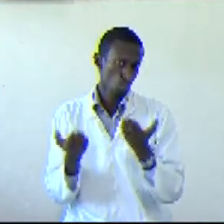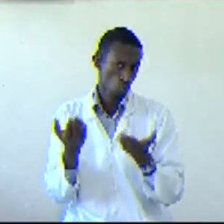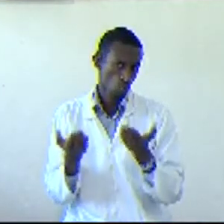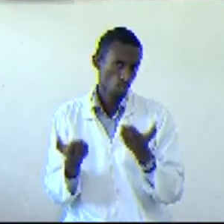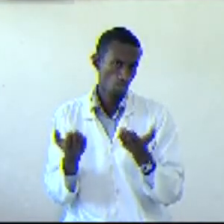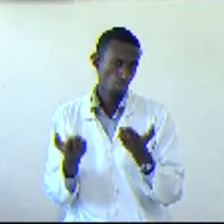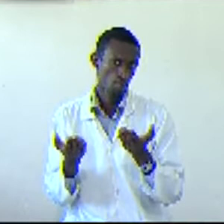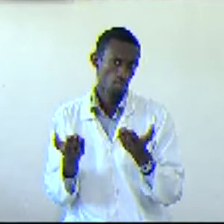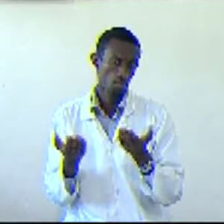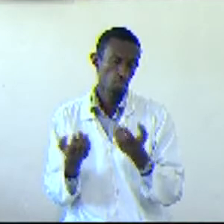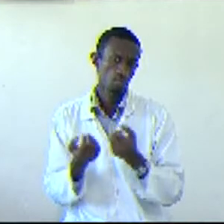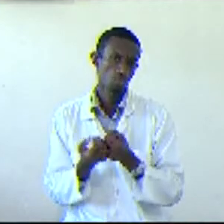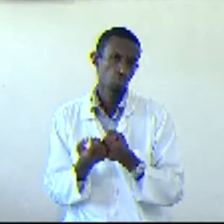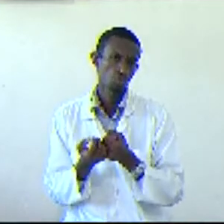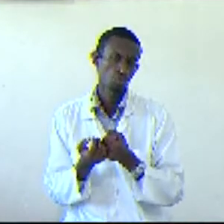when